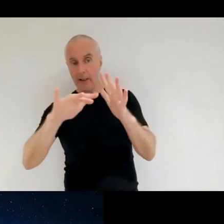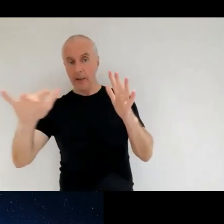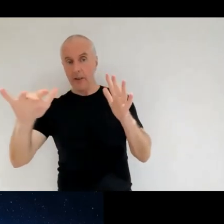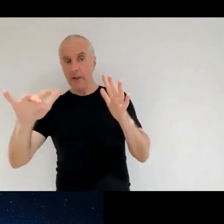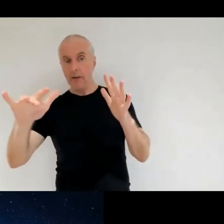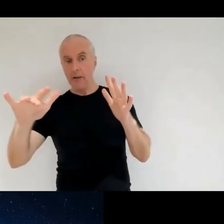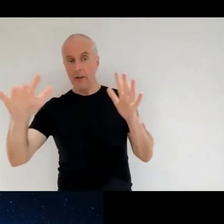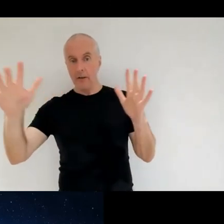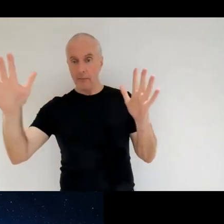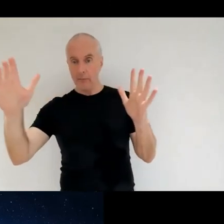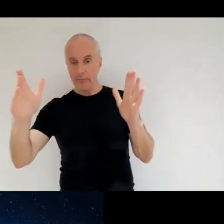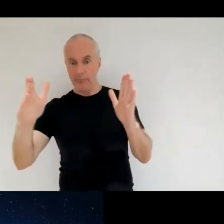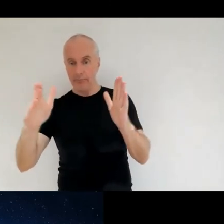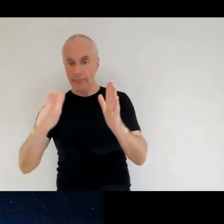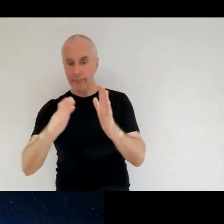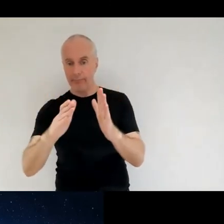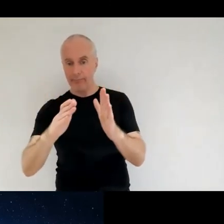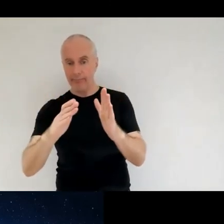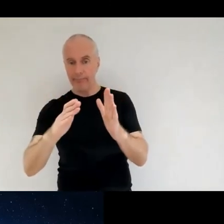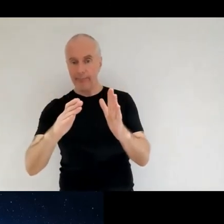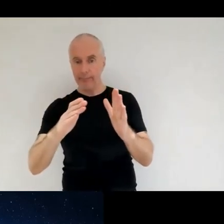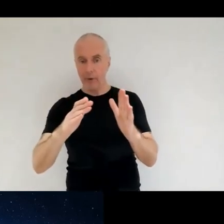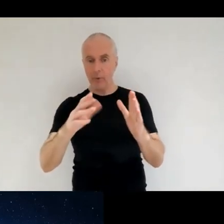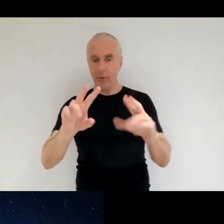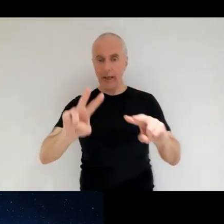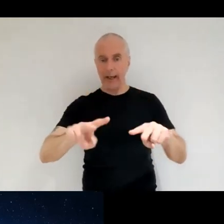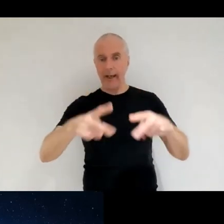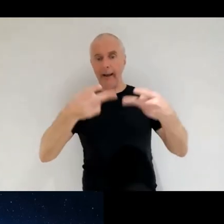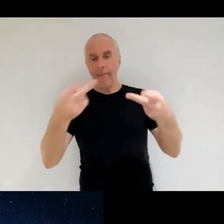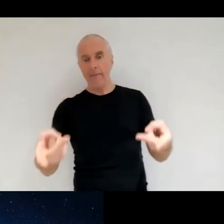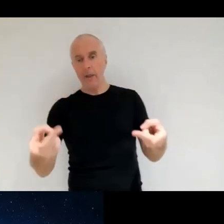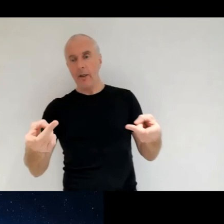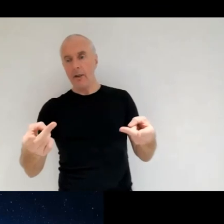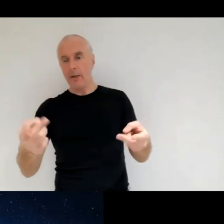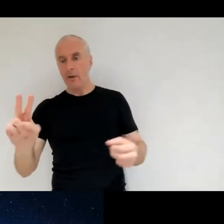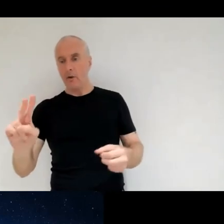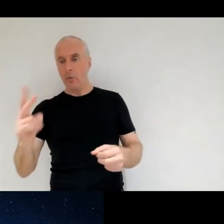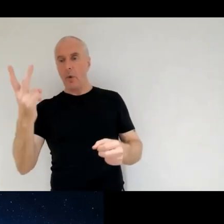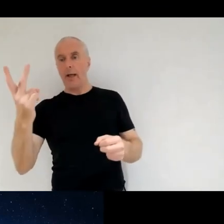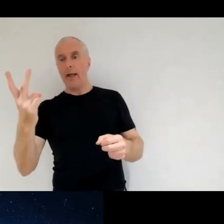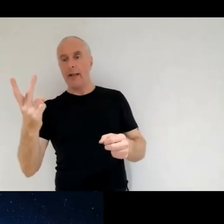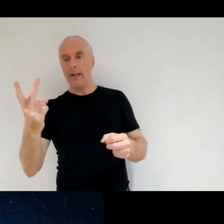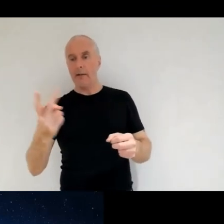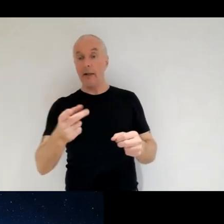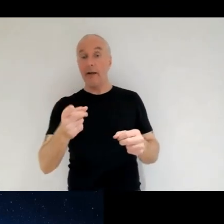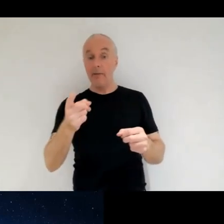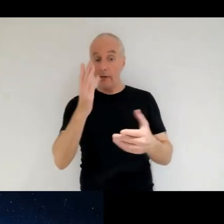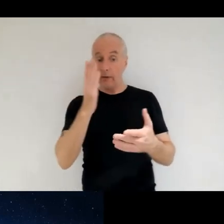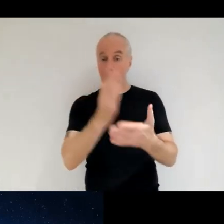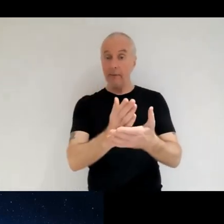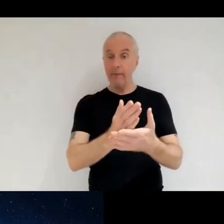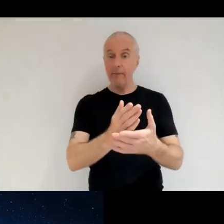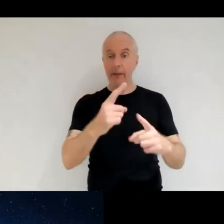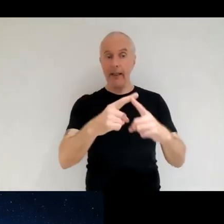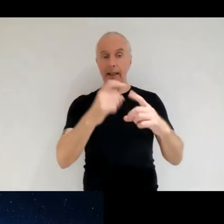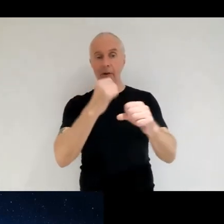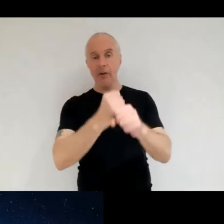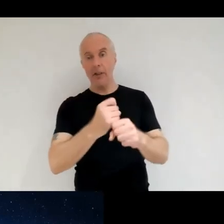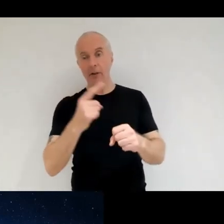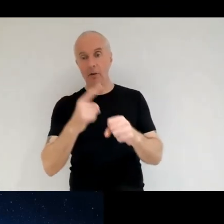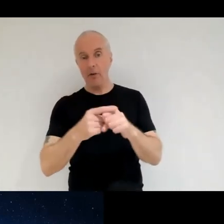inverse square for EM radiation. Is this correct? And if so, what advantages can it give, e.g. for probing the